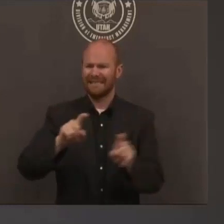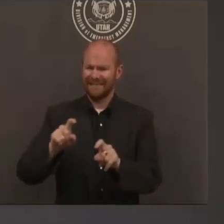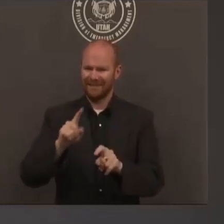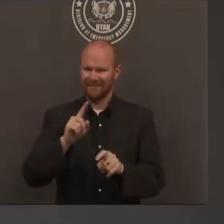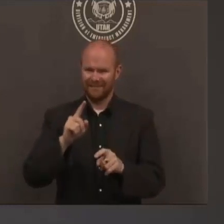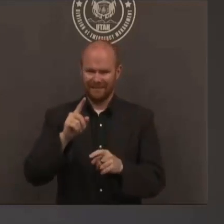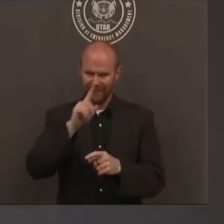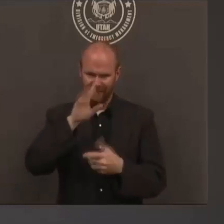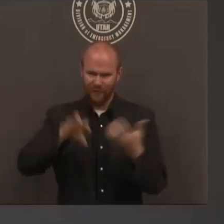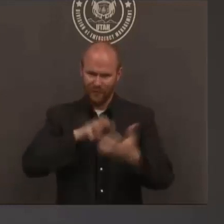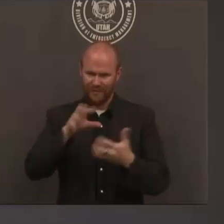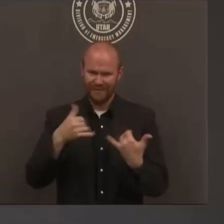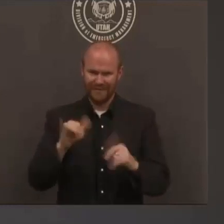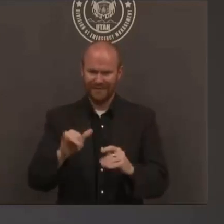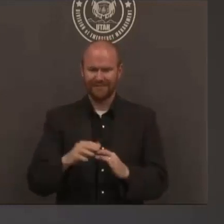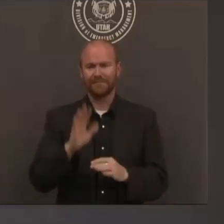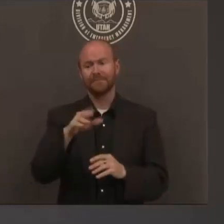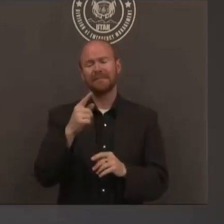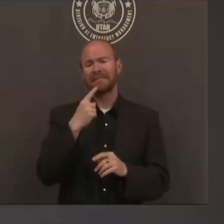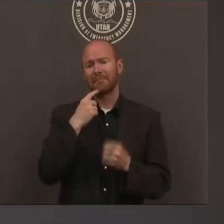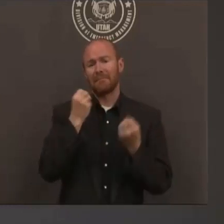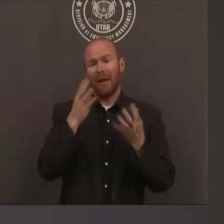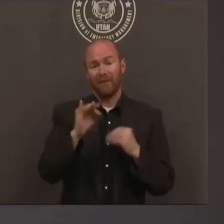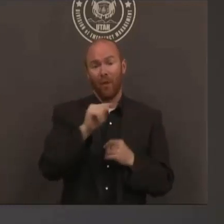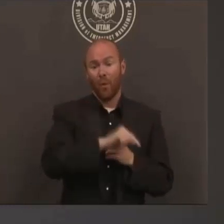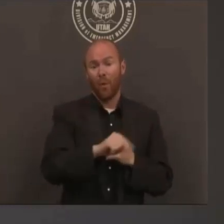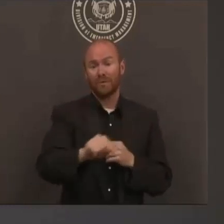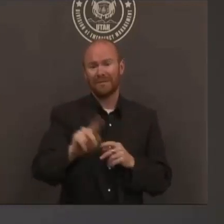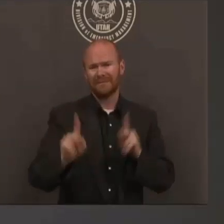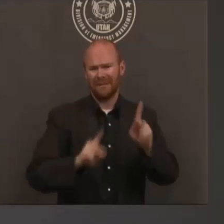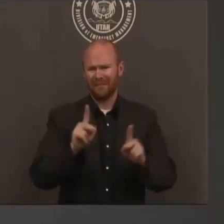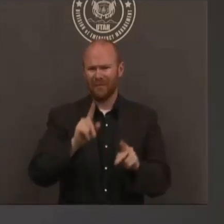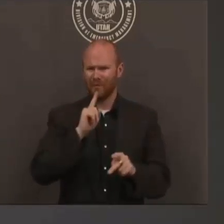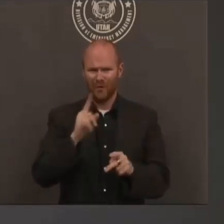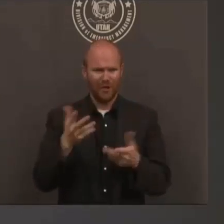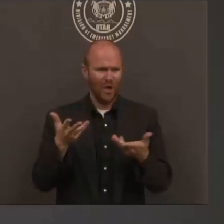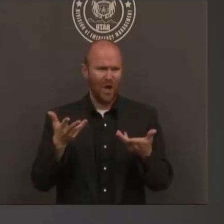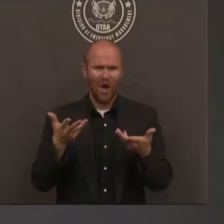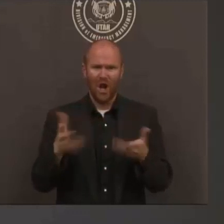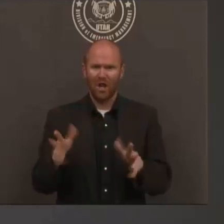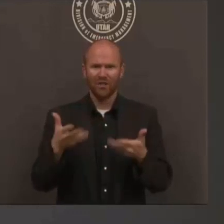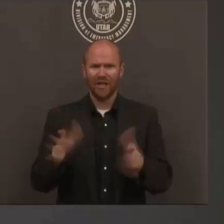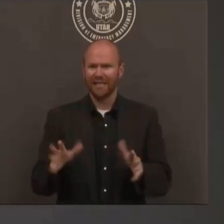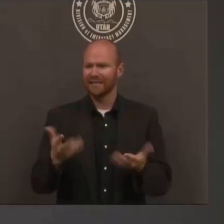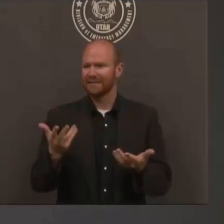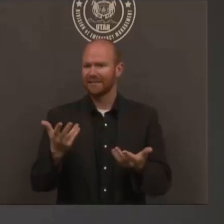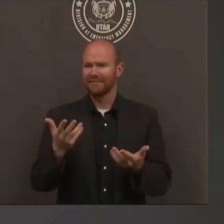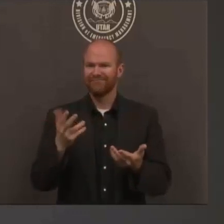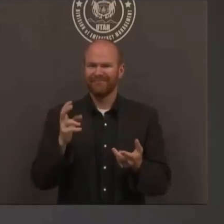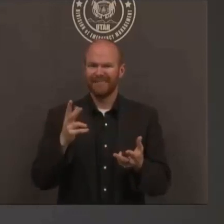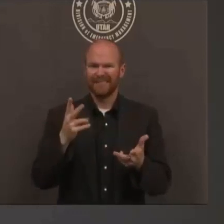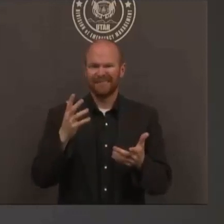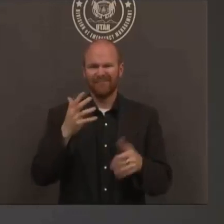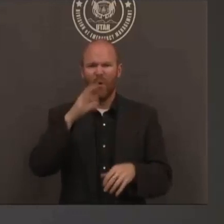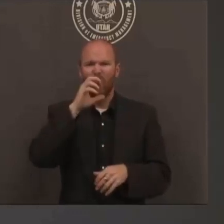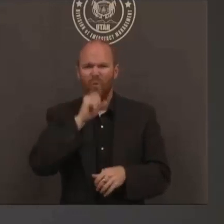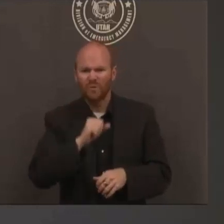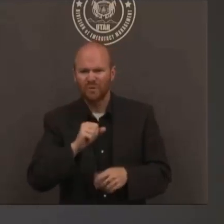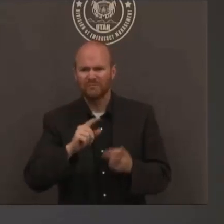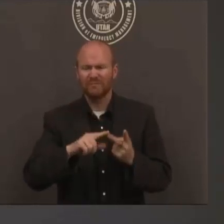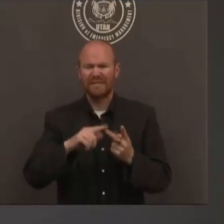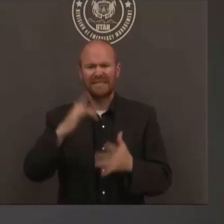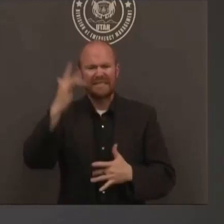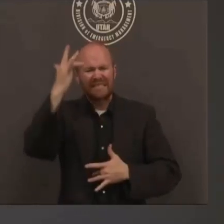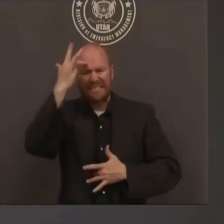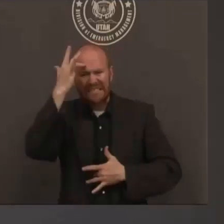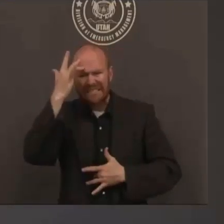kind of in their last time of life anyway. And he said for the younger veterans, the middle-aged veterans, that he's